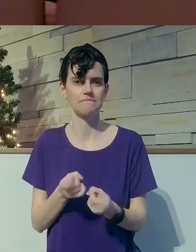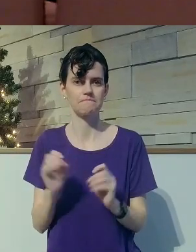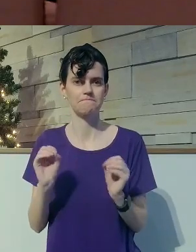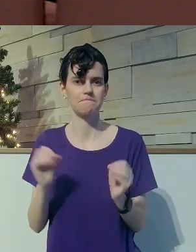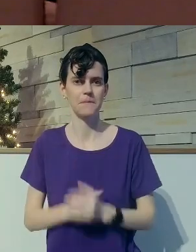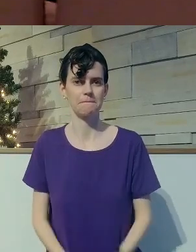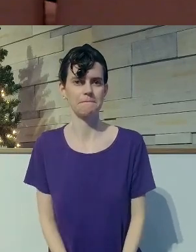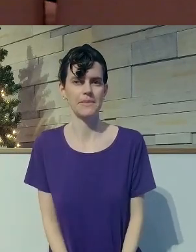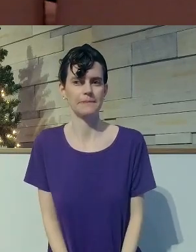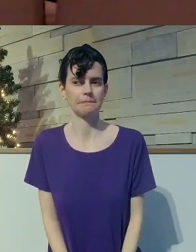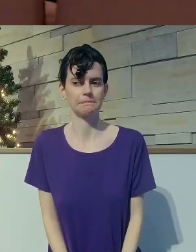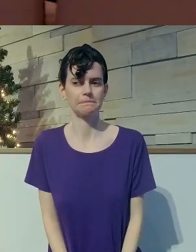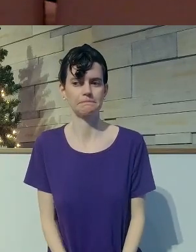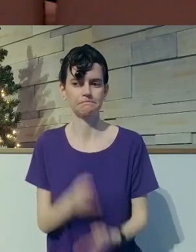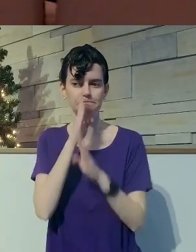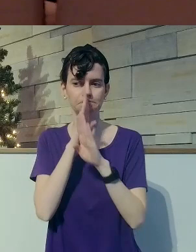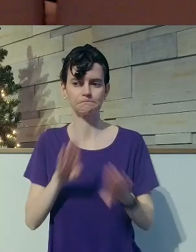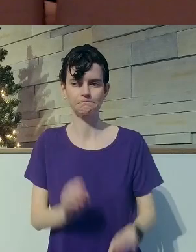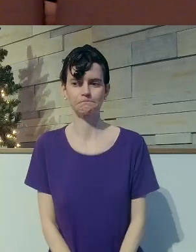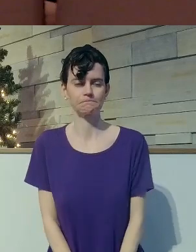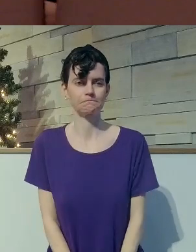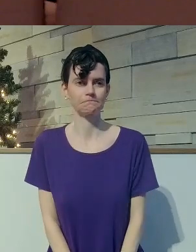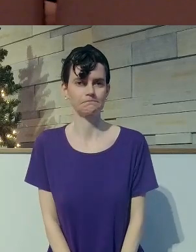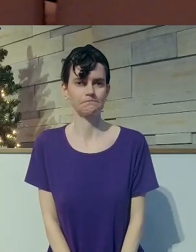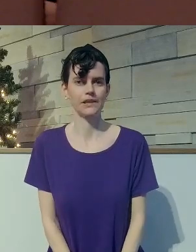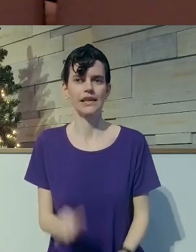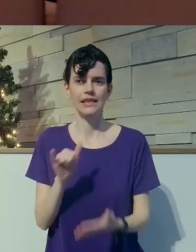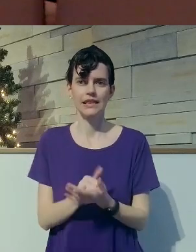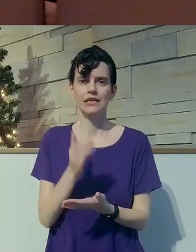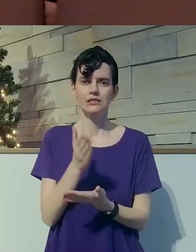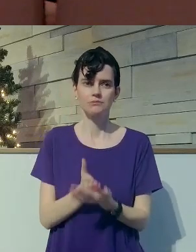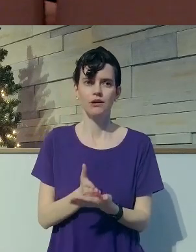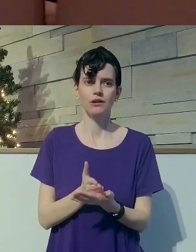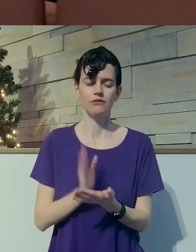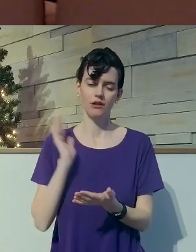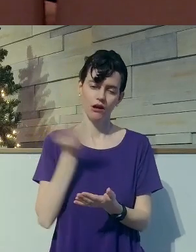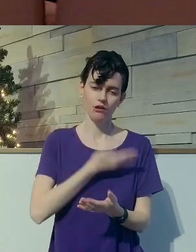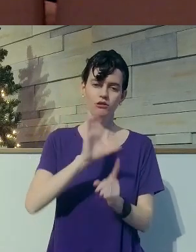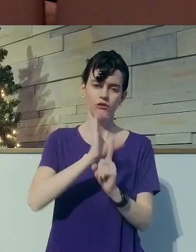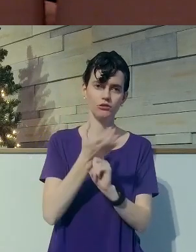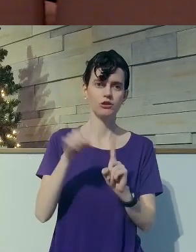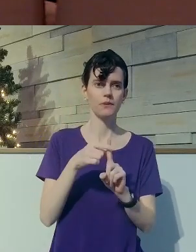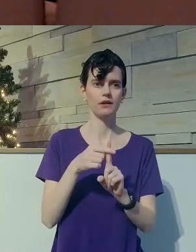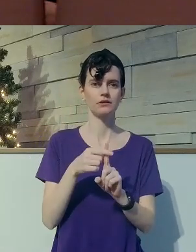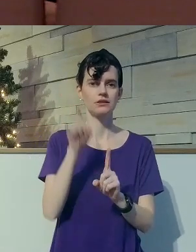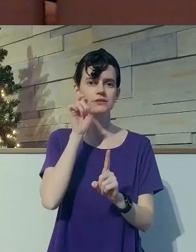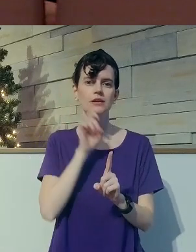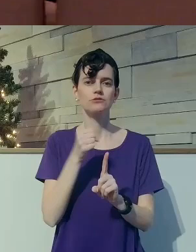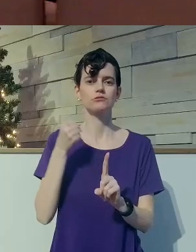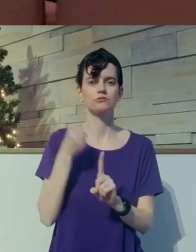Nothing. Nothing. This is part of the entire culture about sexual assault and